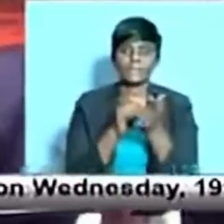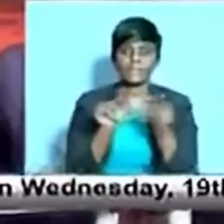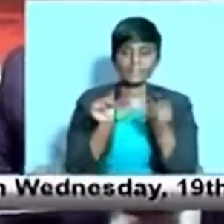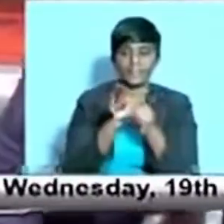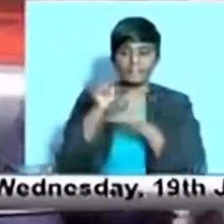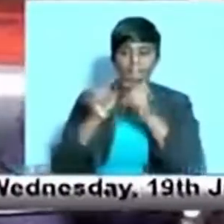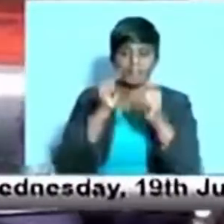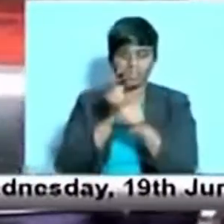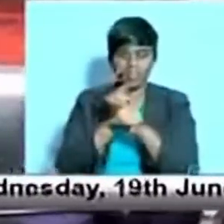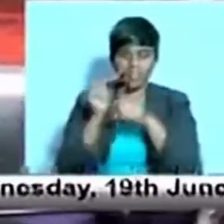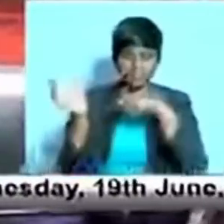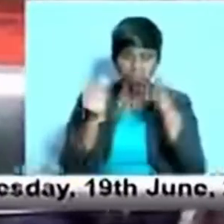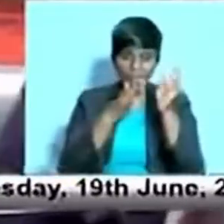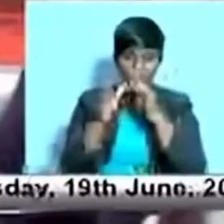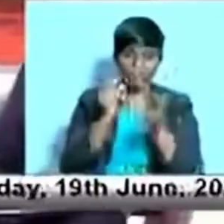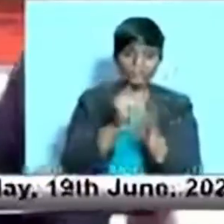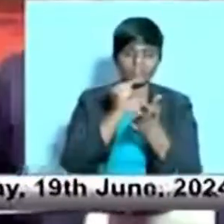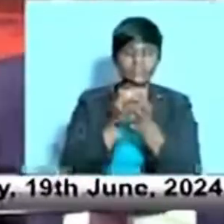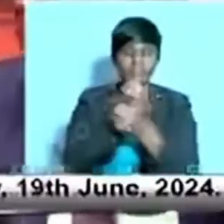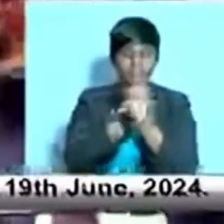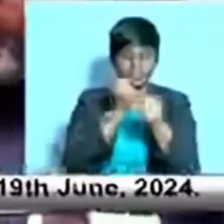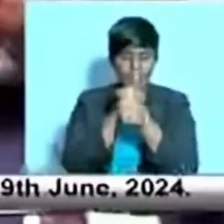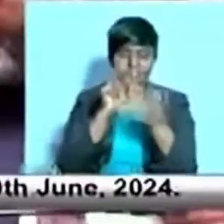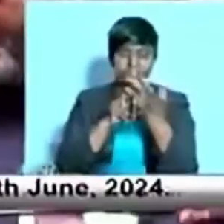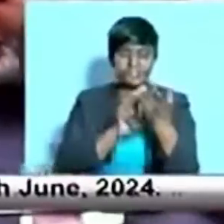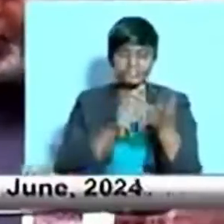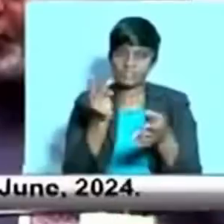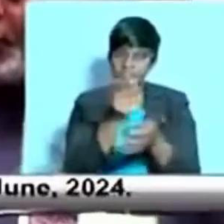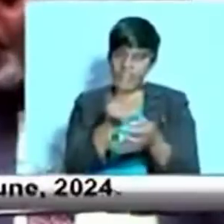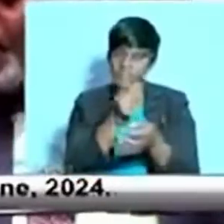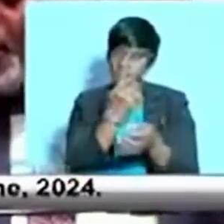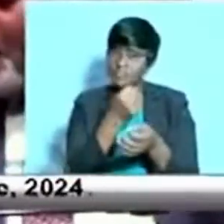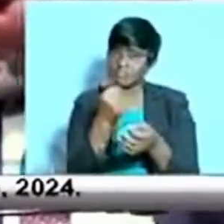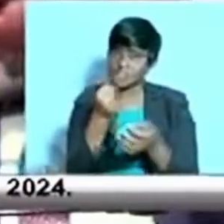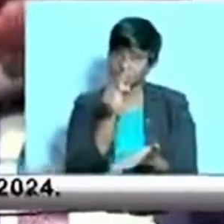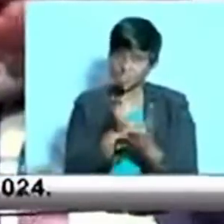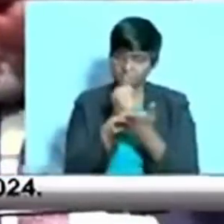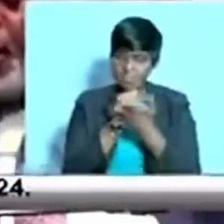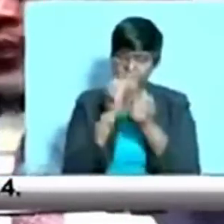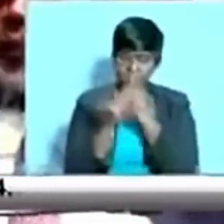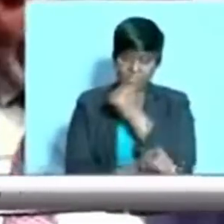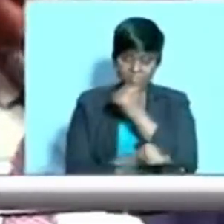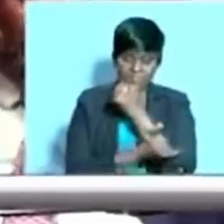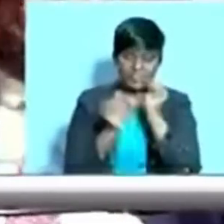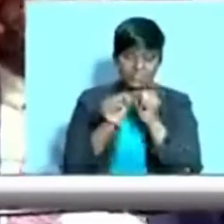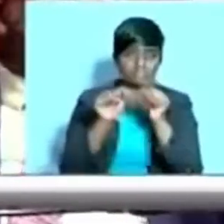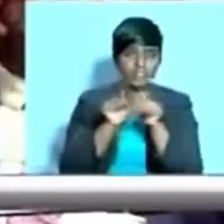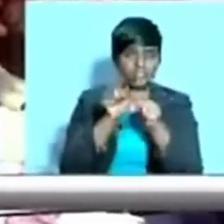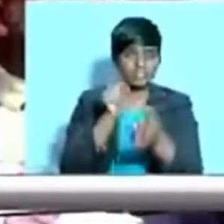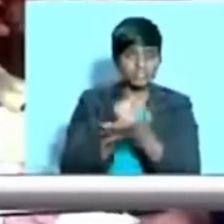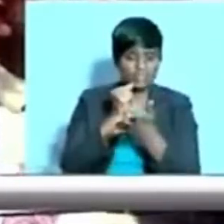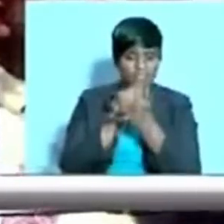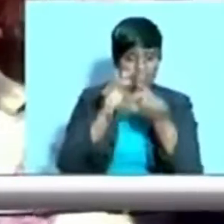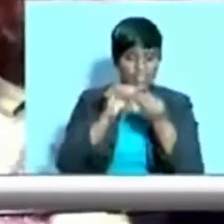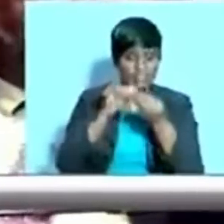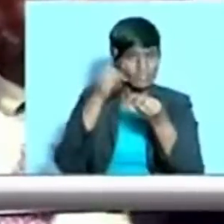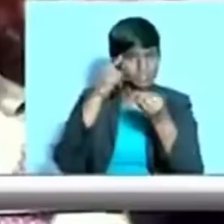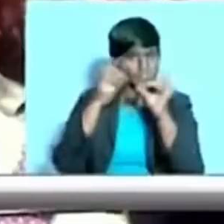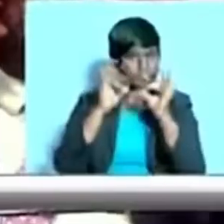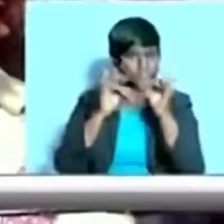Global Climate Litigation Reports. These tools can assist countries establish a legal framework for